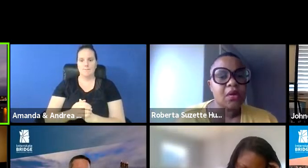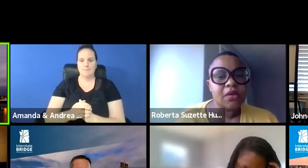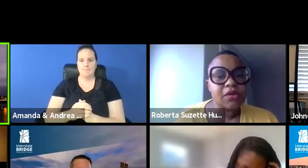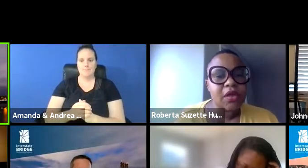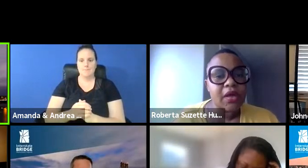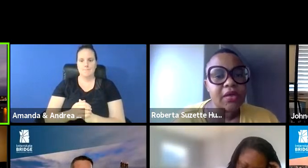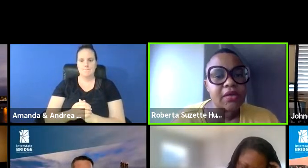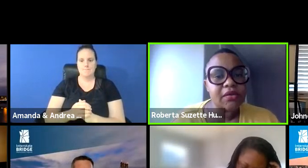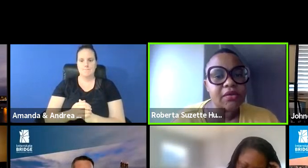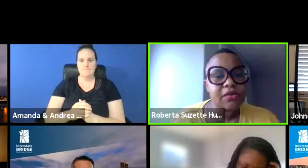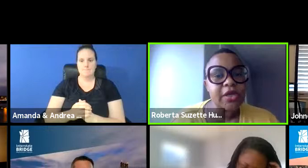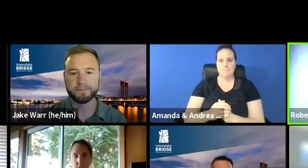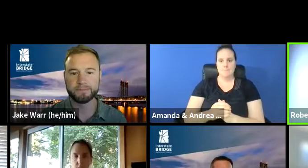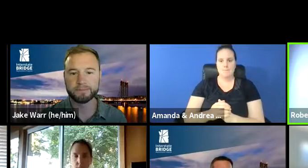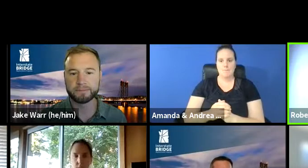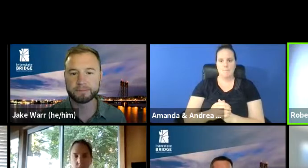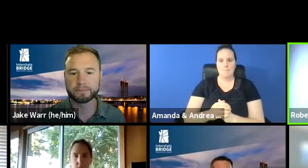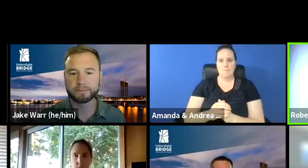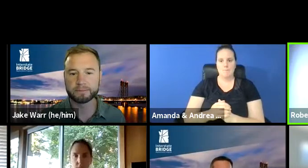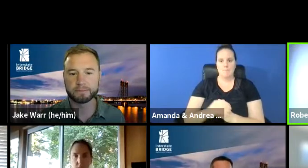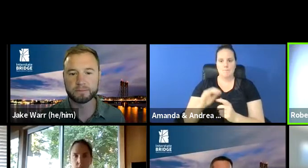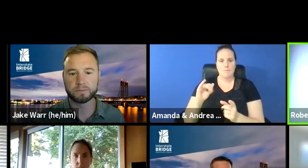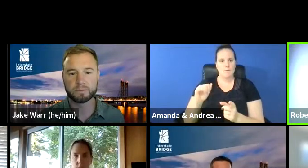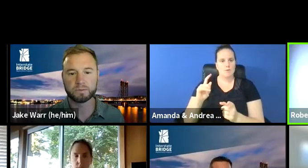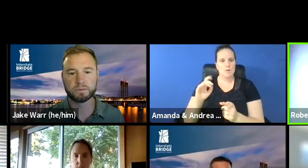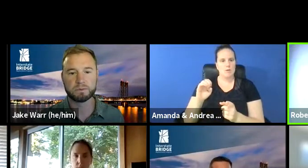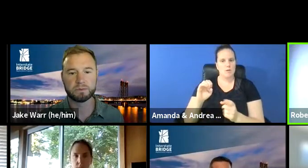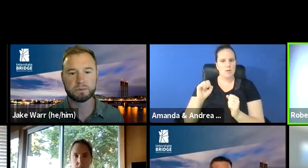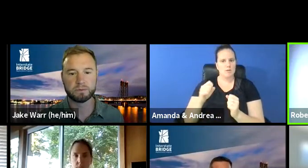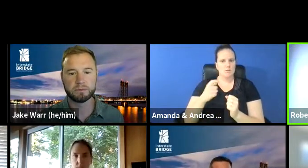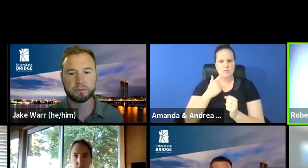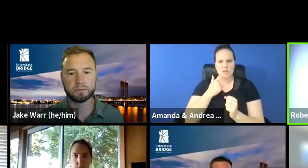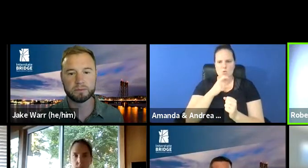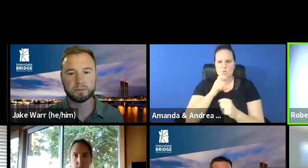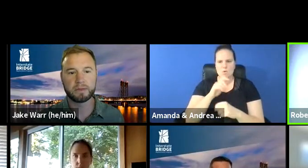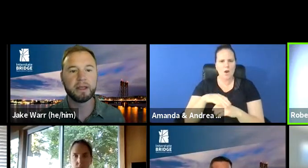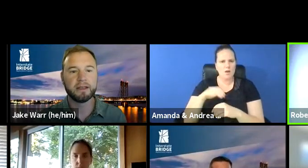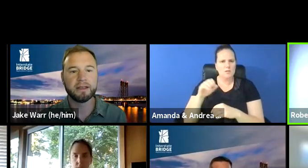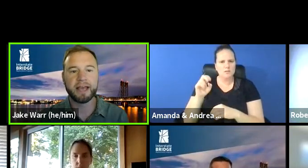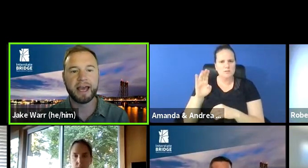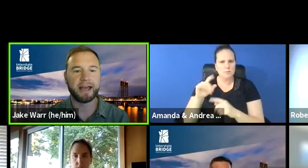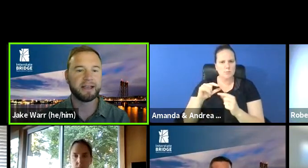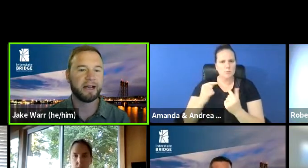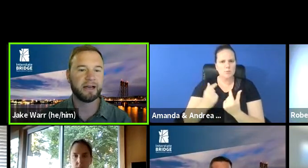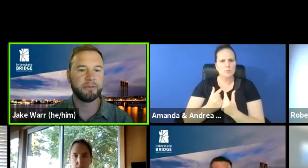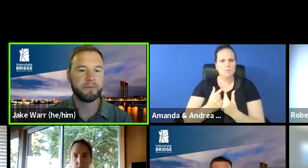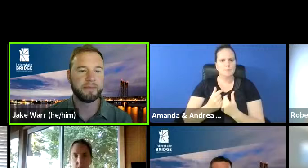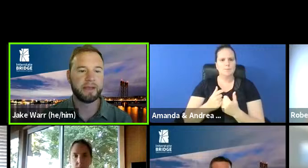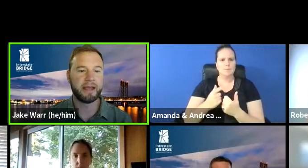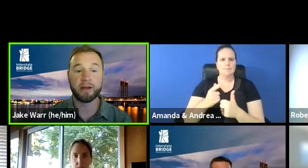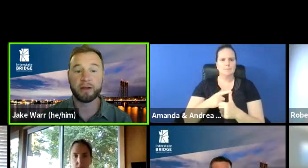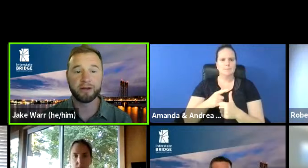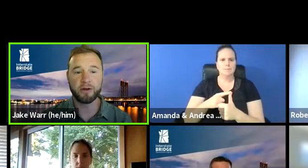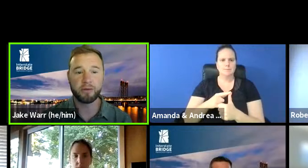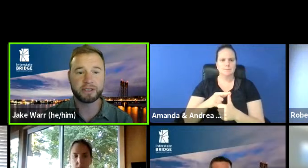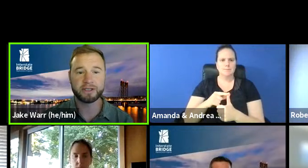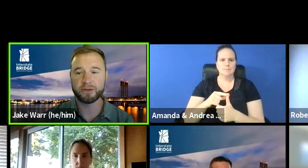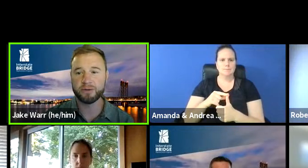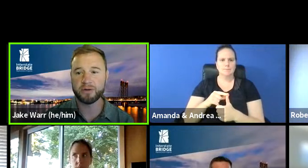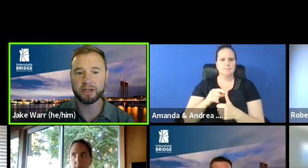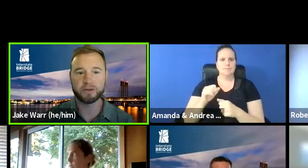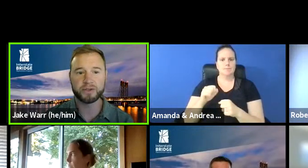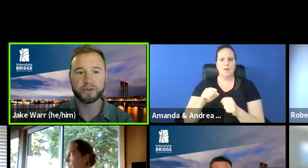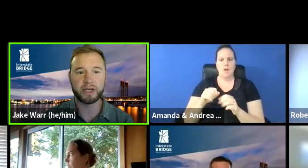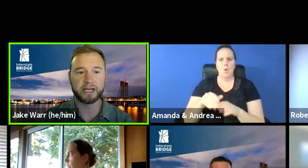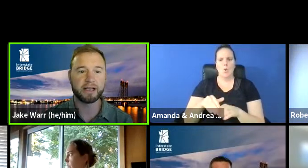Jake, could you just say again who's on the subgroup? Yeah, and we are open